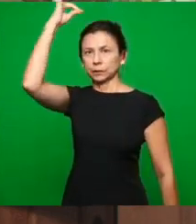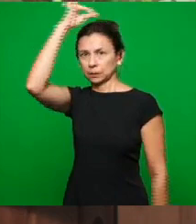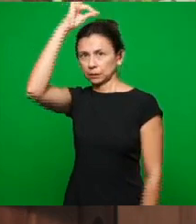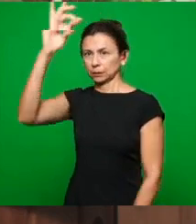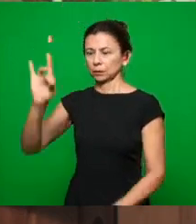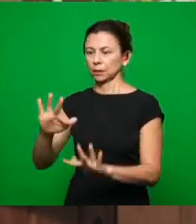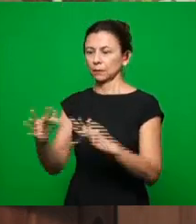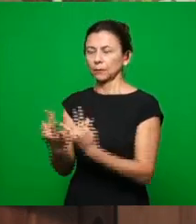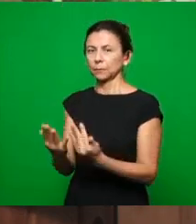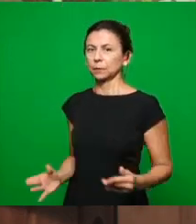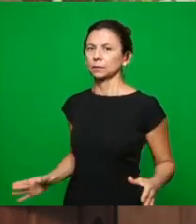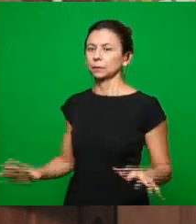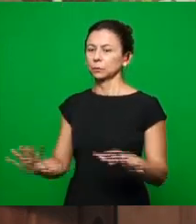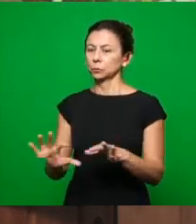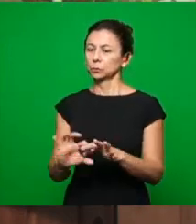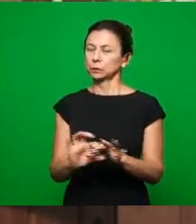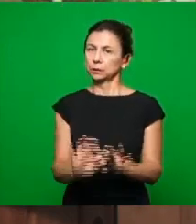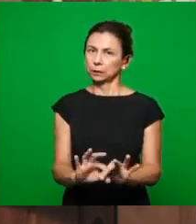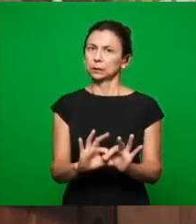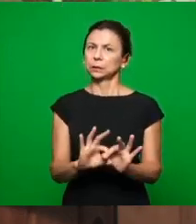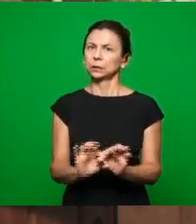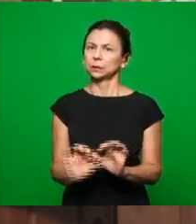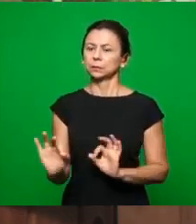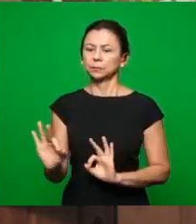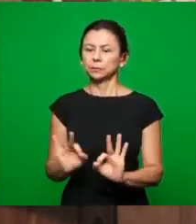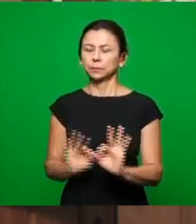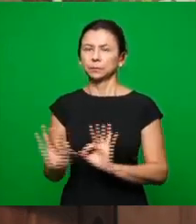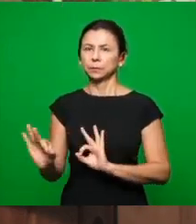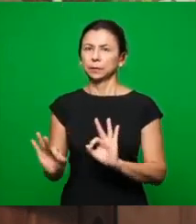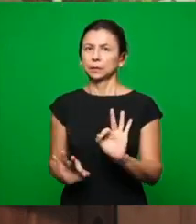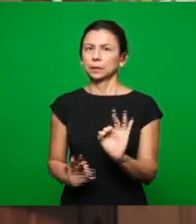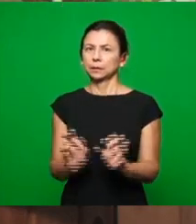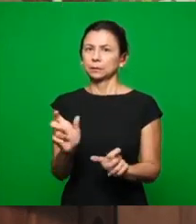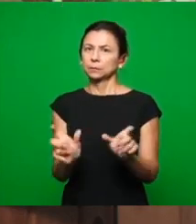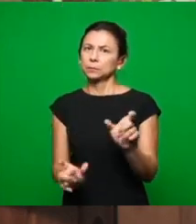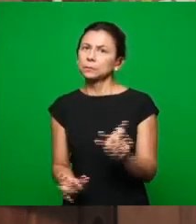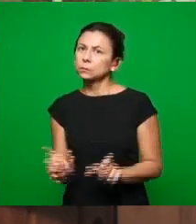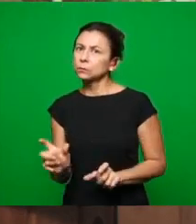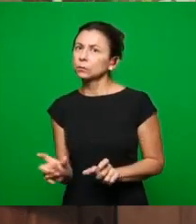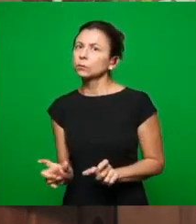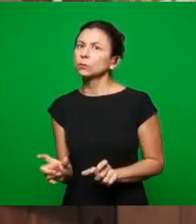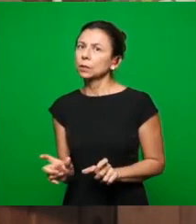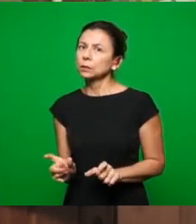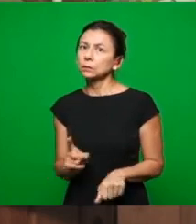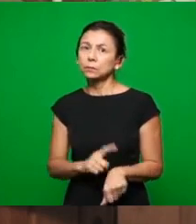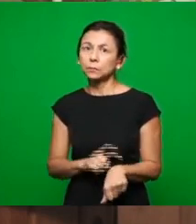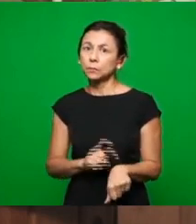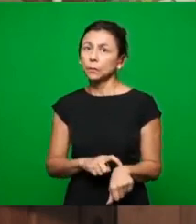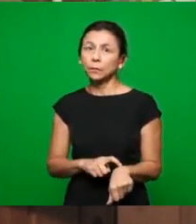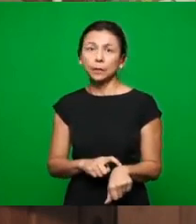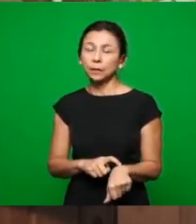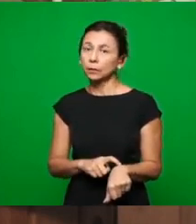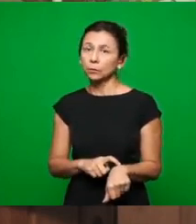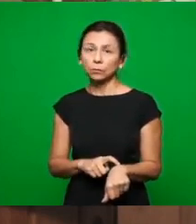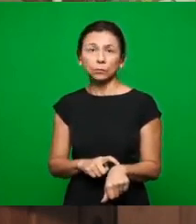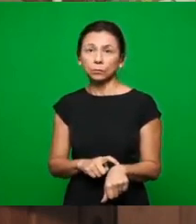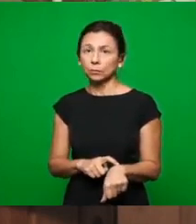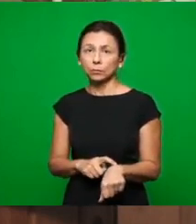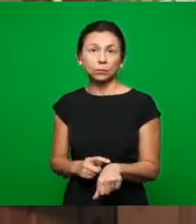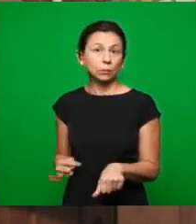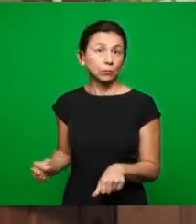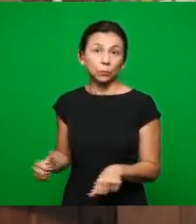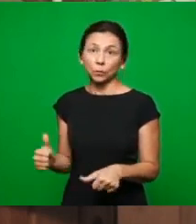to do at this time is to prepare the family, the house, and prepare men for the moment, which is the